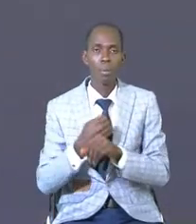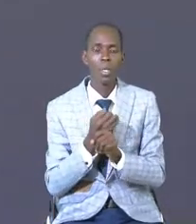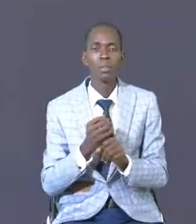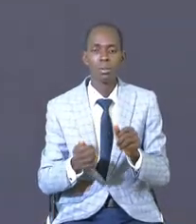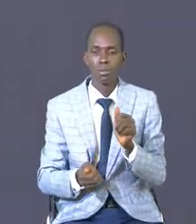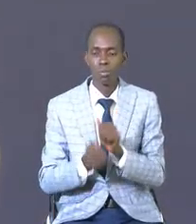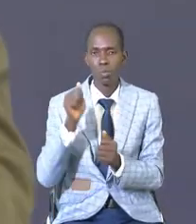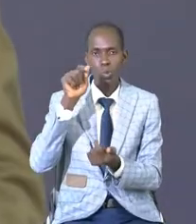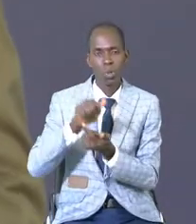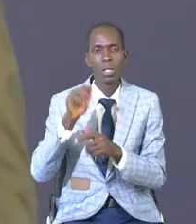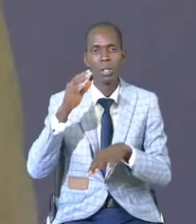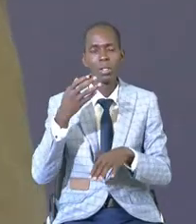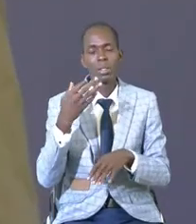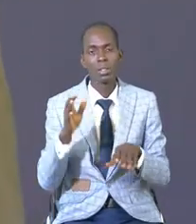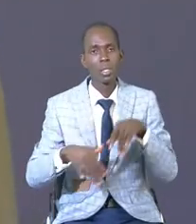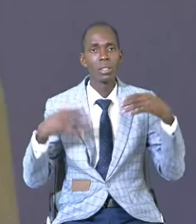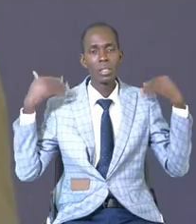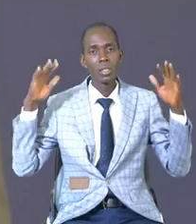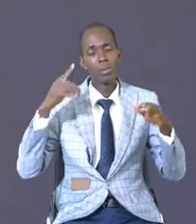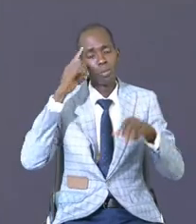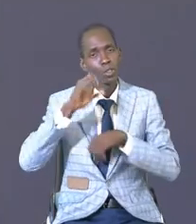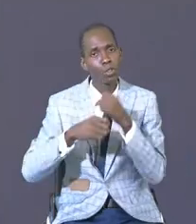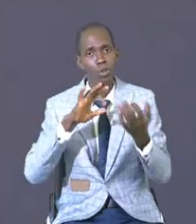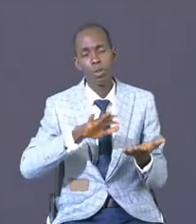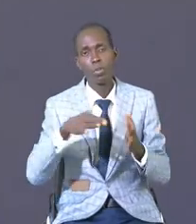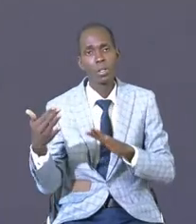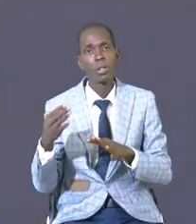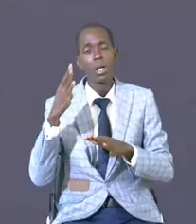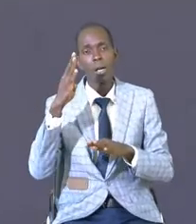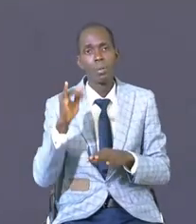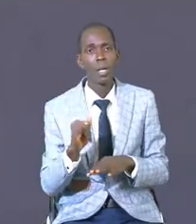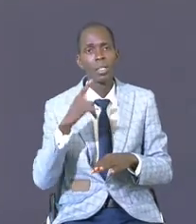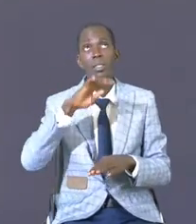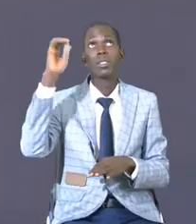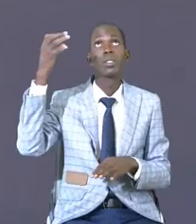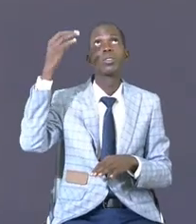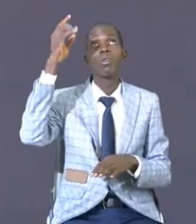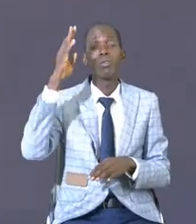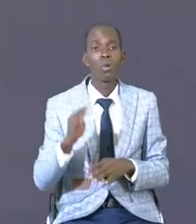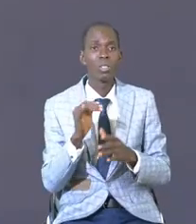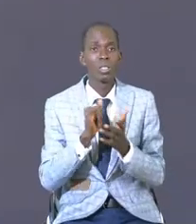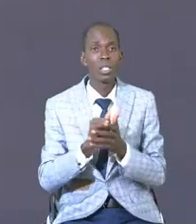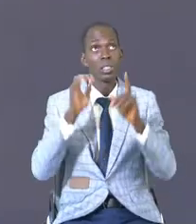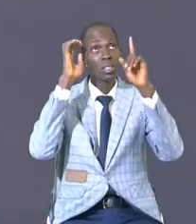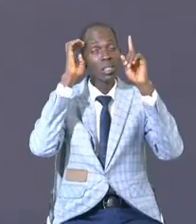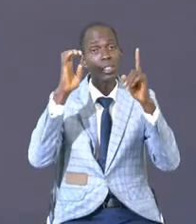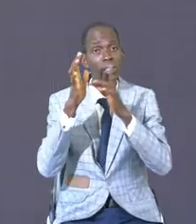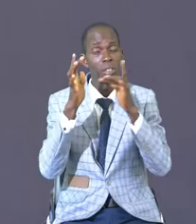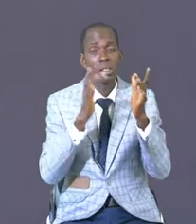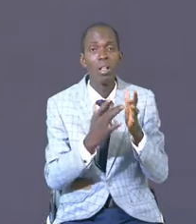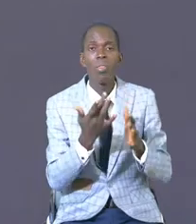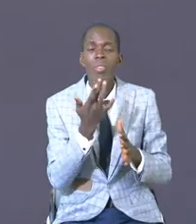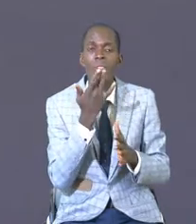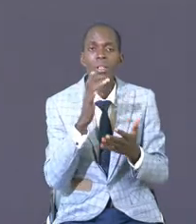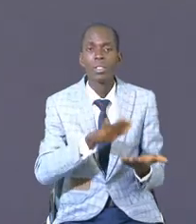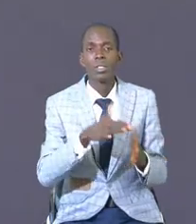at this. That by the grace of God, he should taste death for every